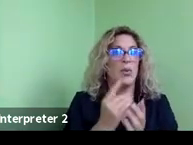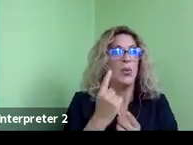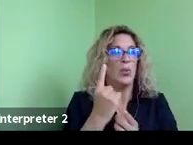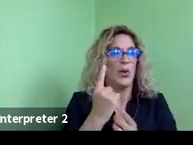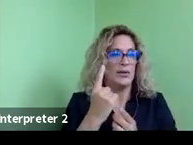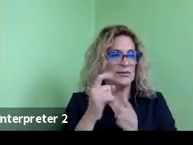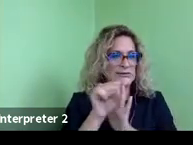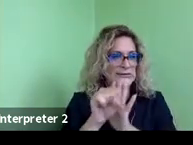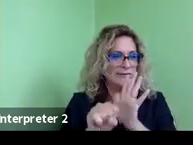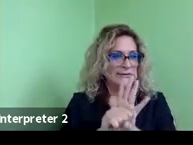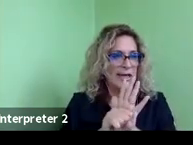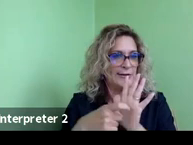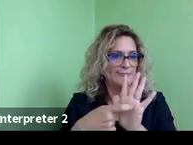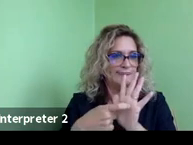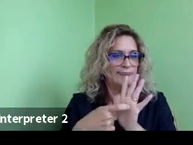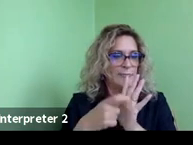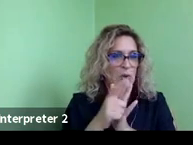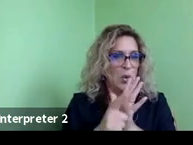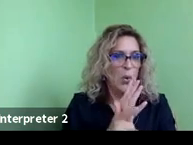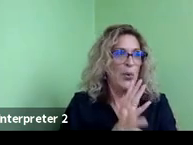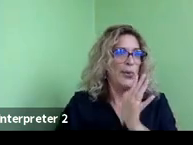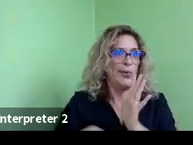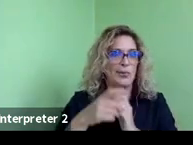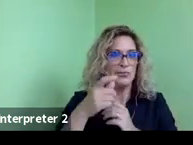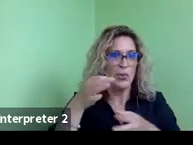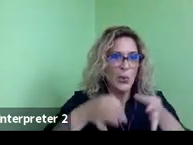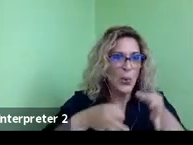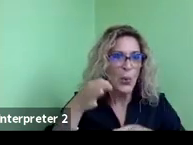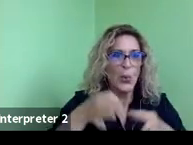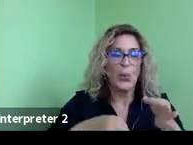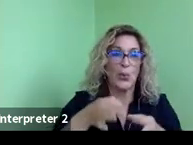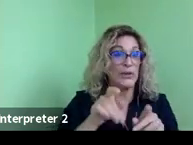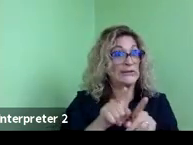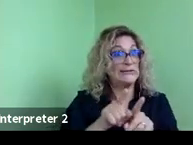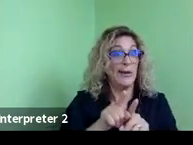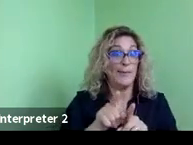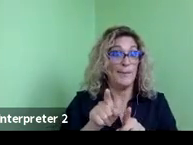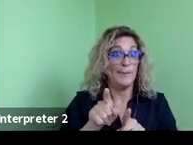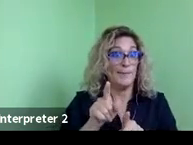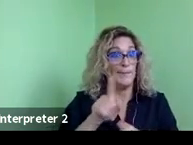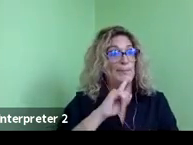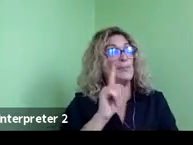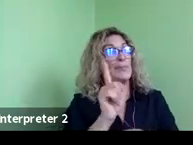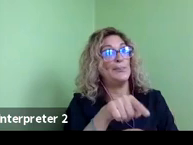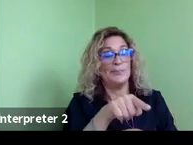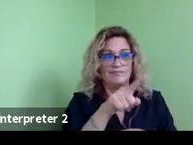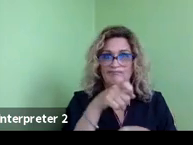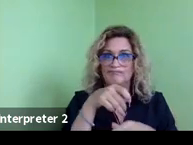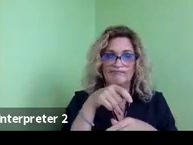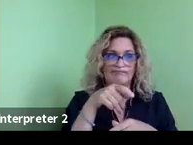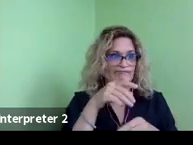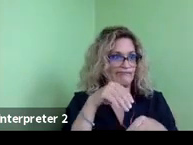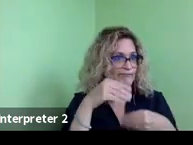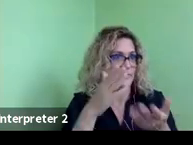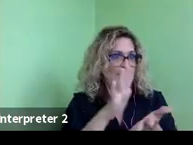And like I said, that includes most every subpoena. If it's a subpoena that's from an attorney rather than from a judge or a